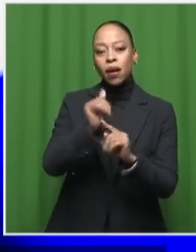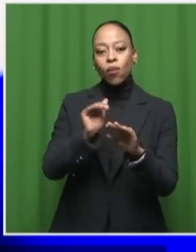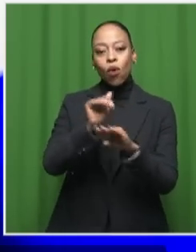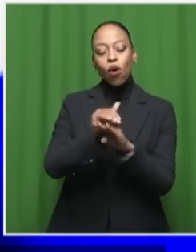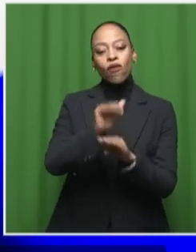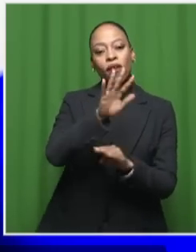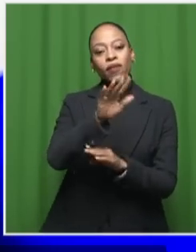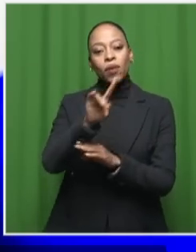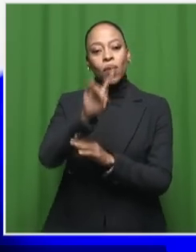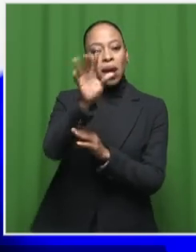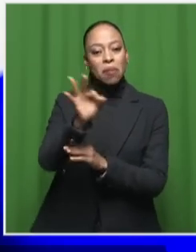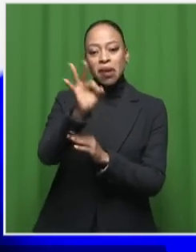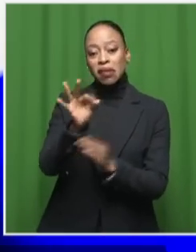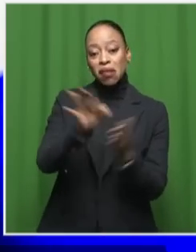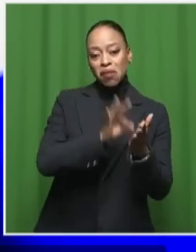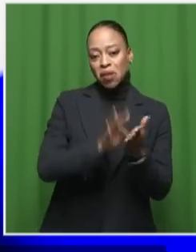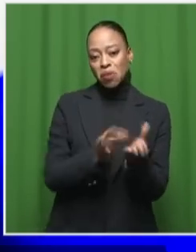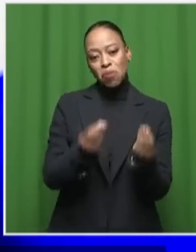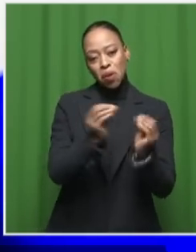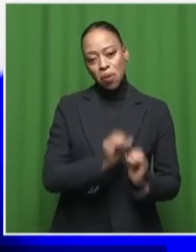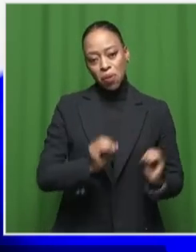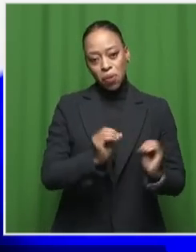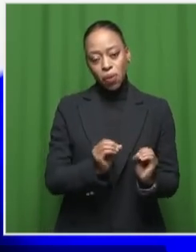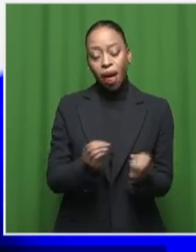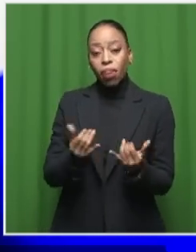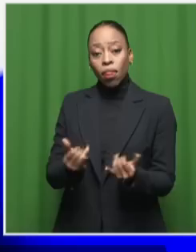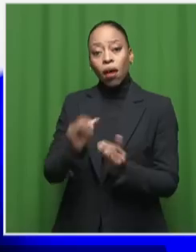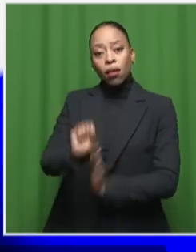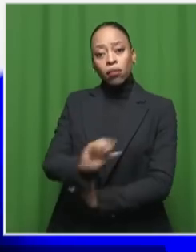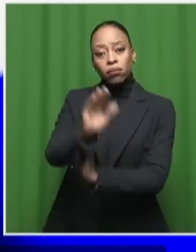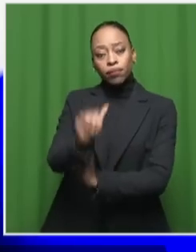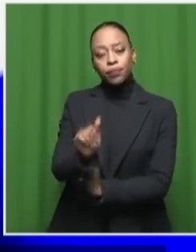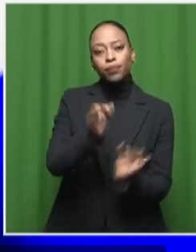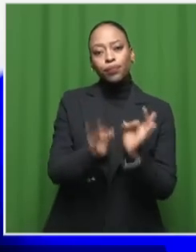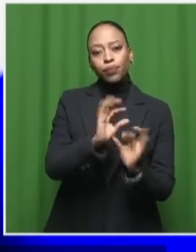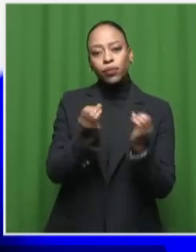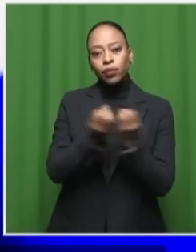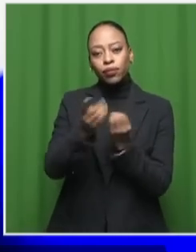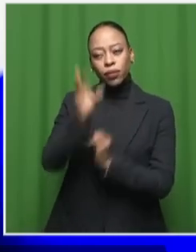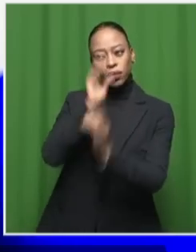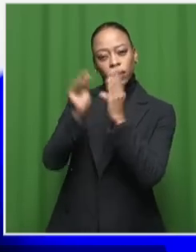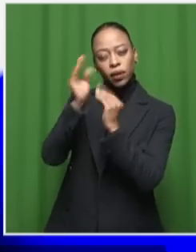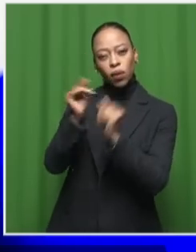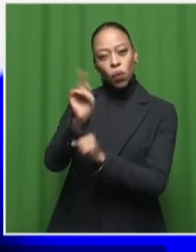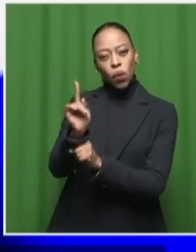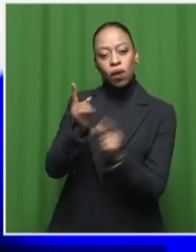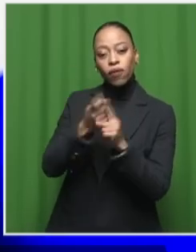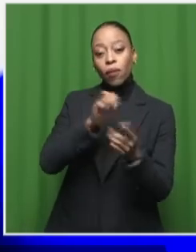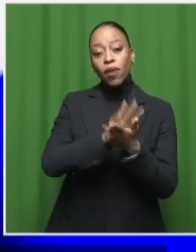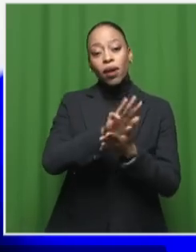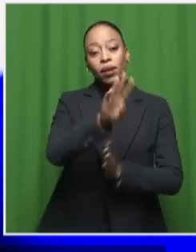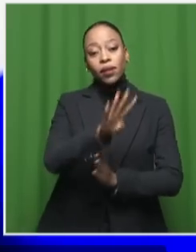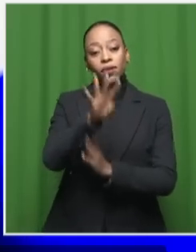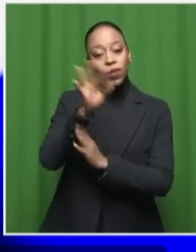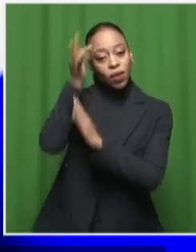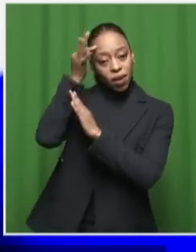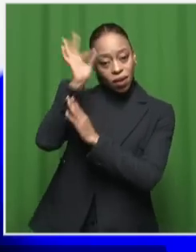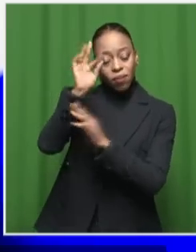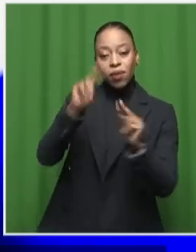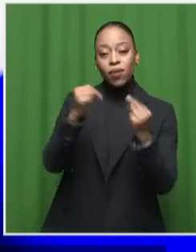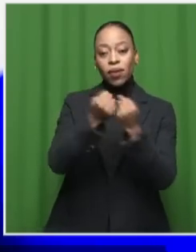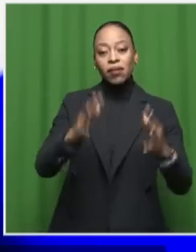majority in the recent elections. Now, what can South African political parties learn from the 1994 Government